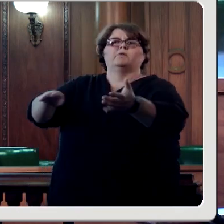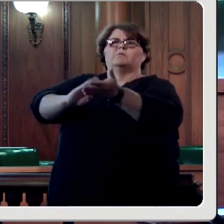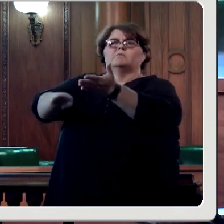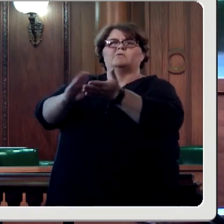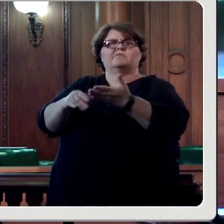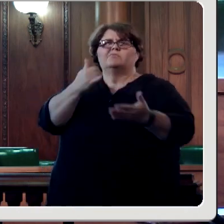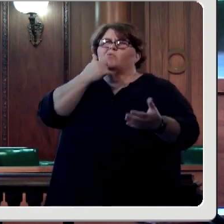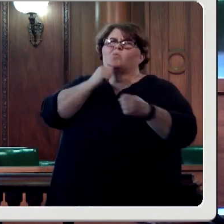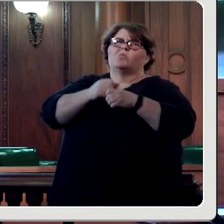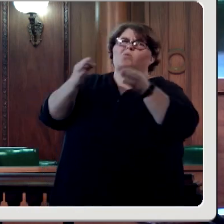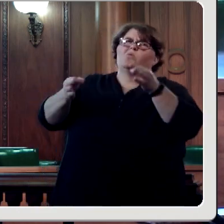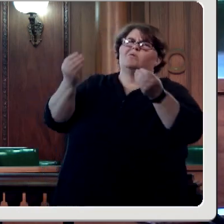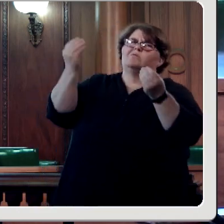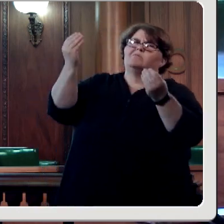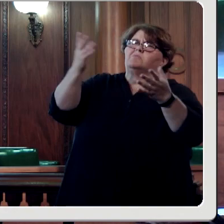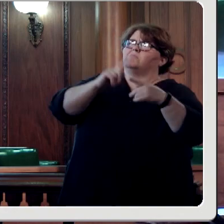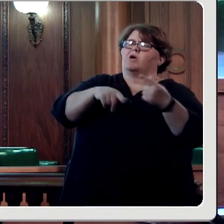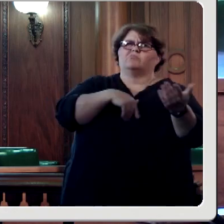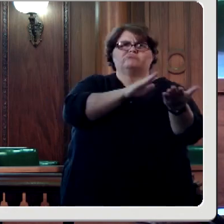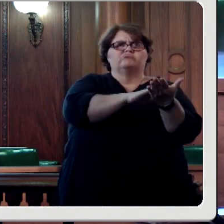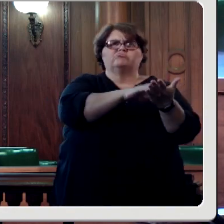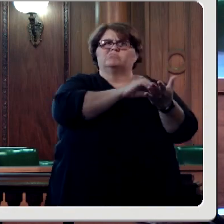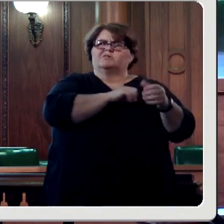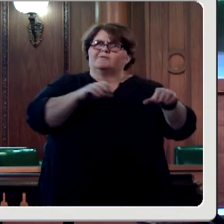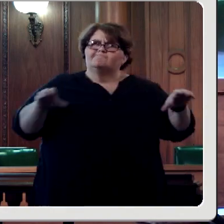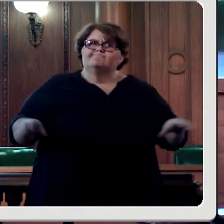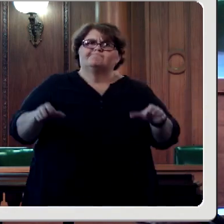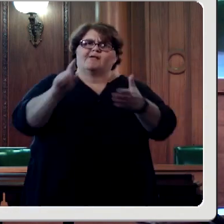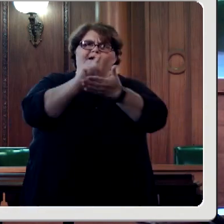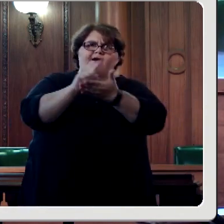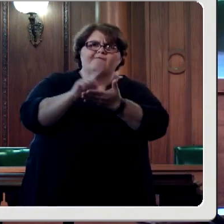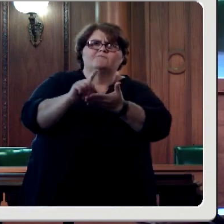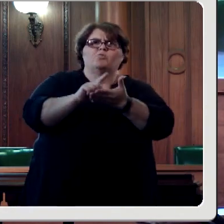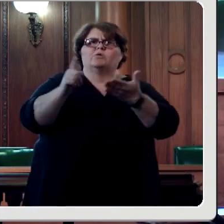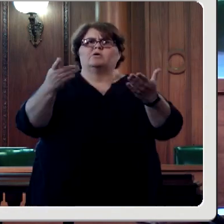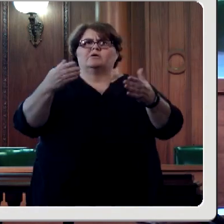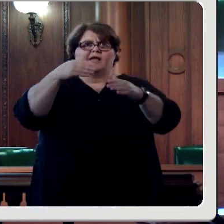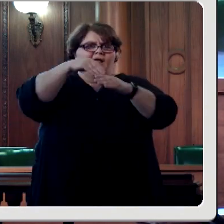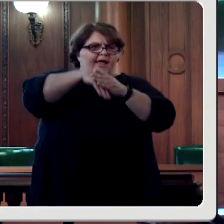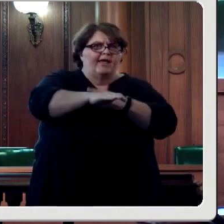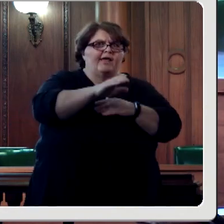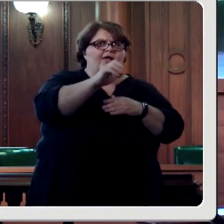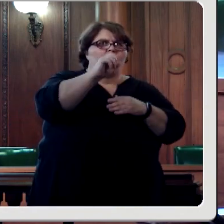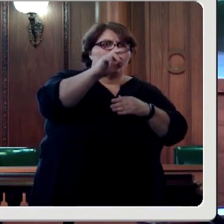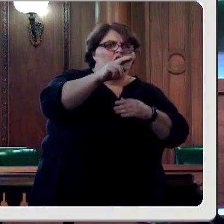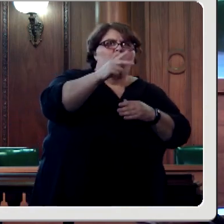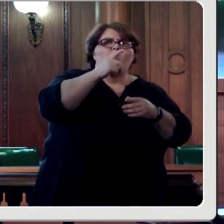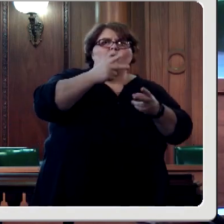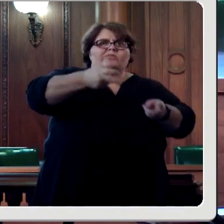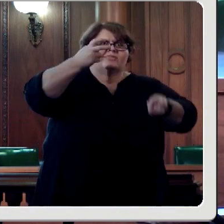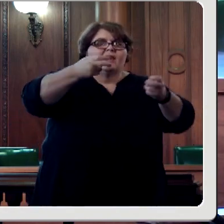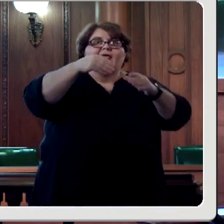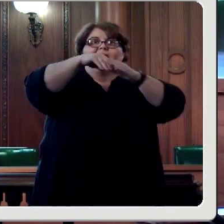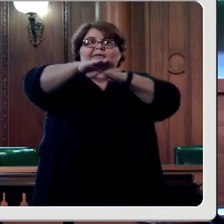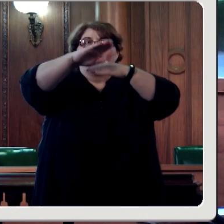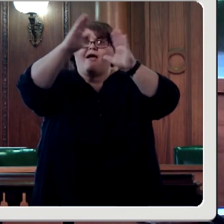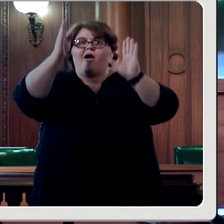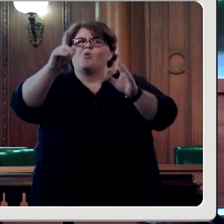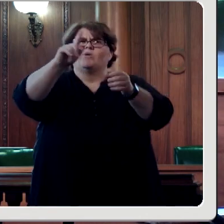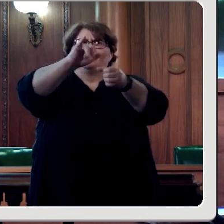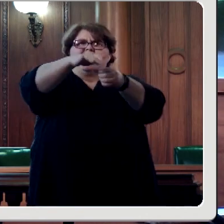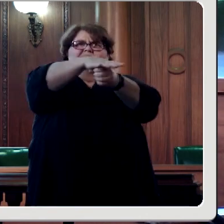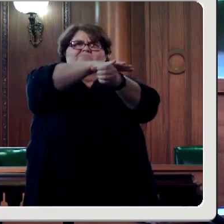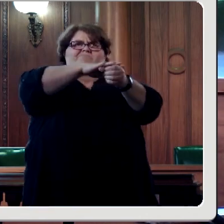grabbed him. Again, he was robbing houses and robbing cars. He has a detailed record, but once again,